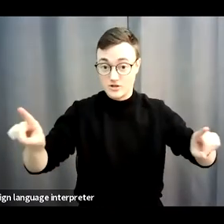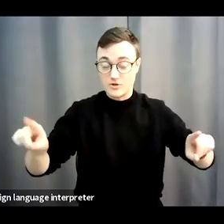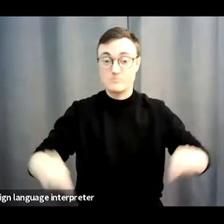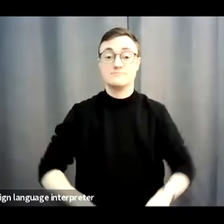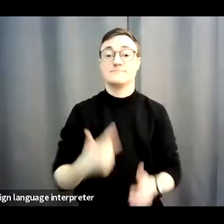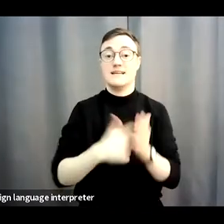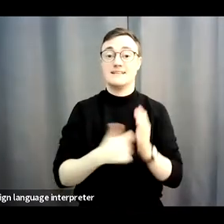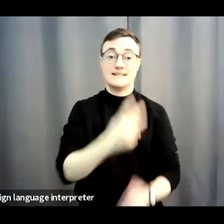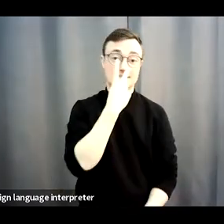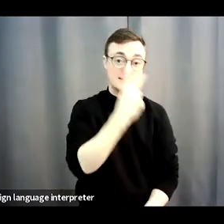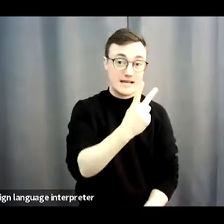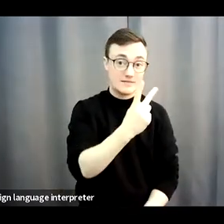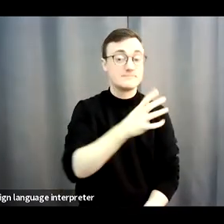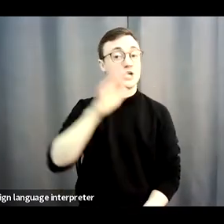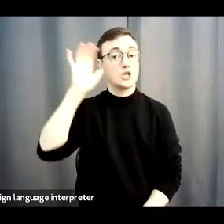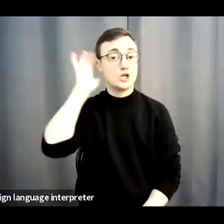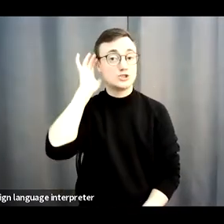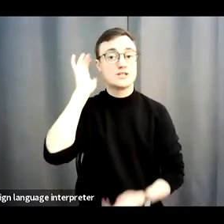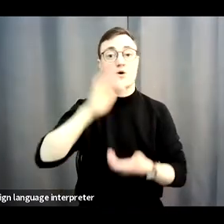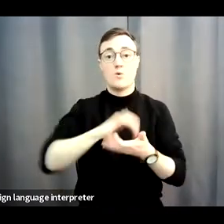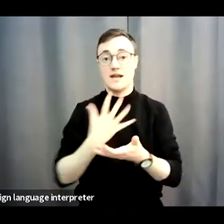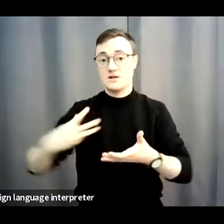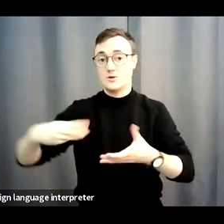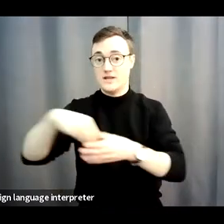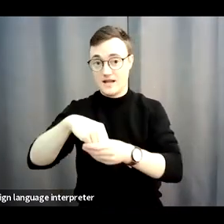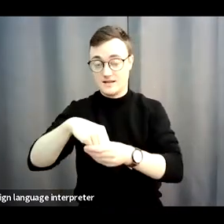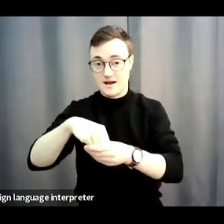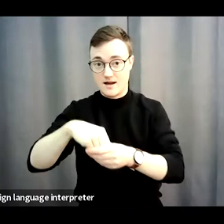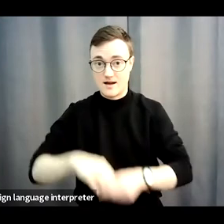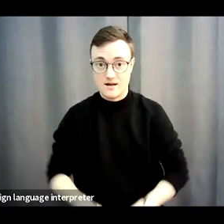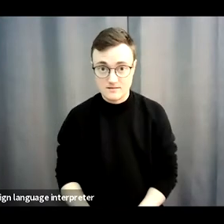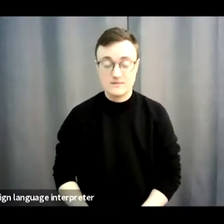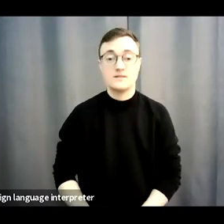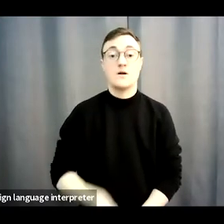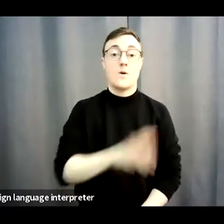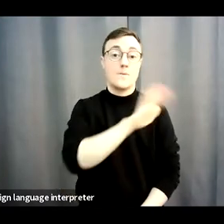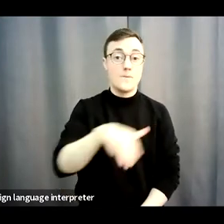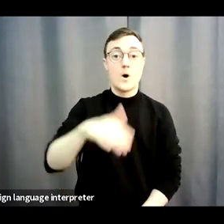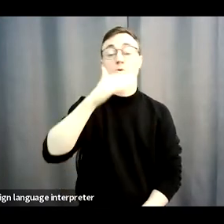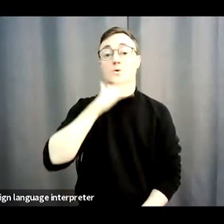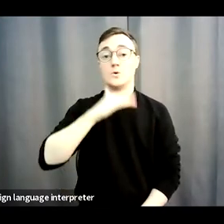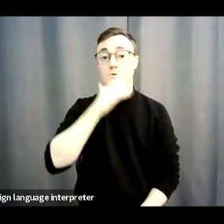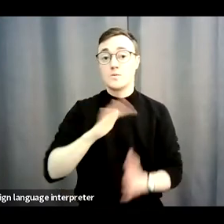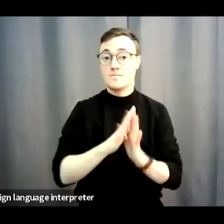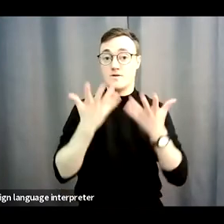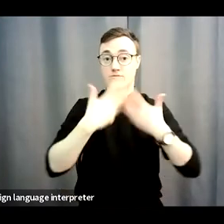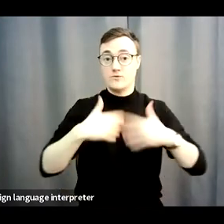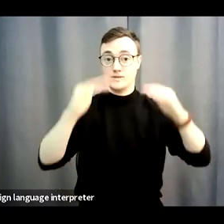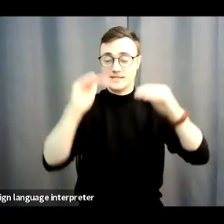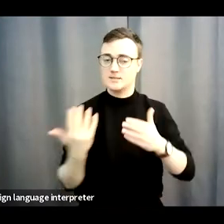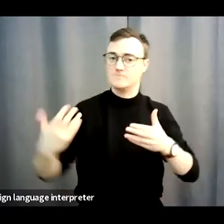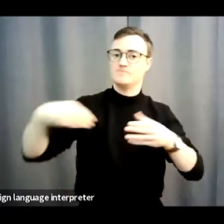Listen, and Include: Participation for Children and Youth with Disabilities in the Nordic Region. We are